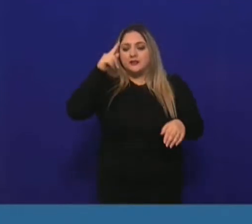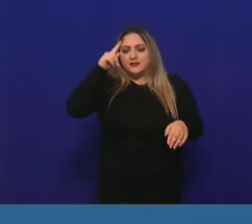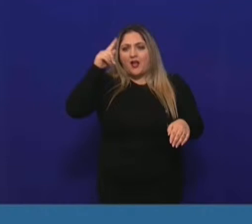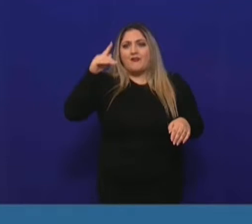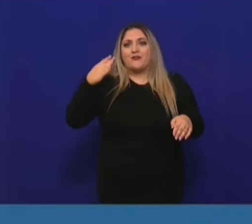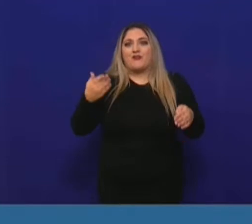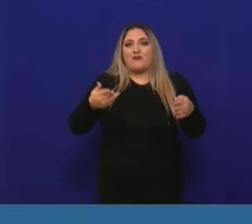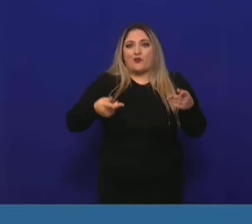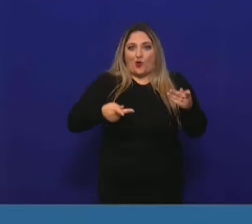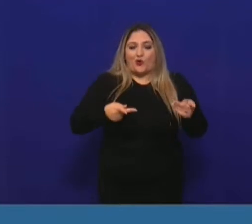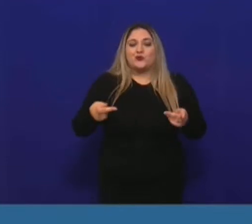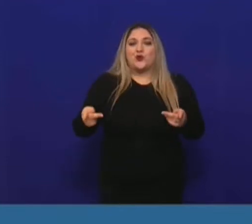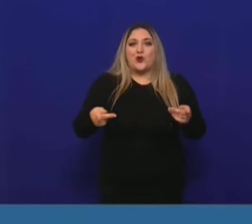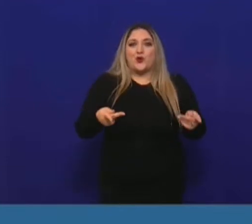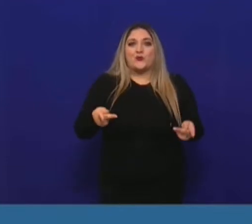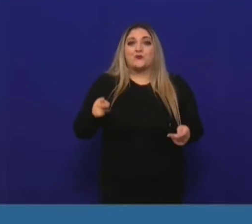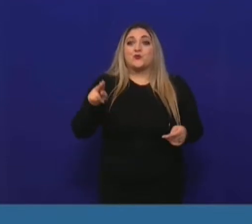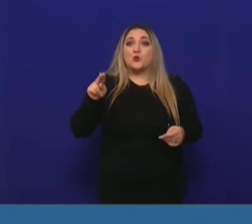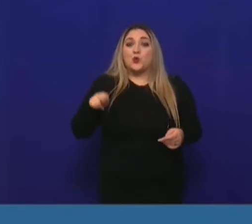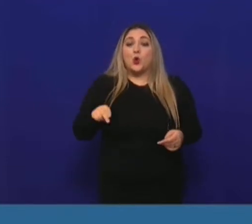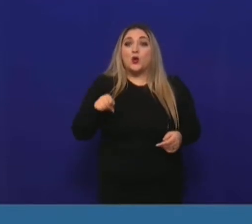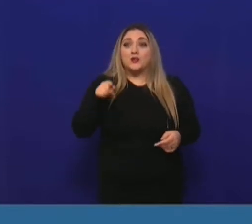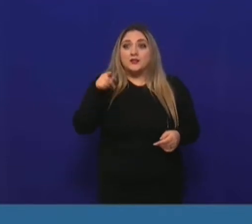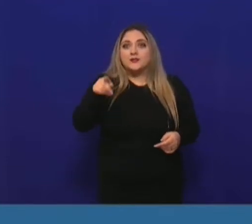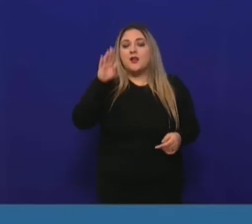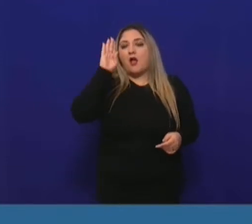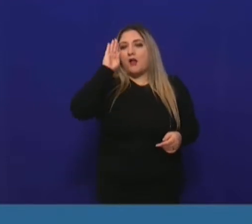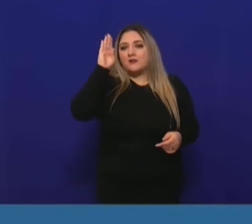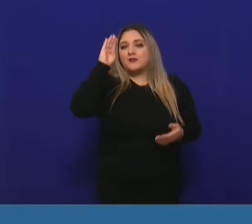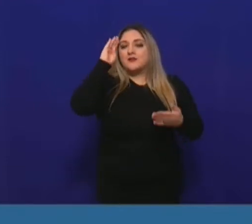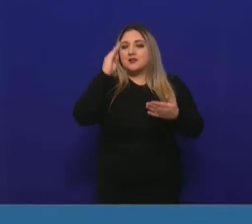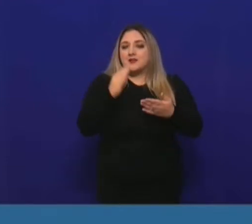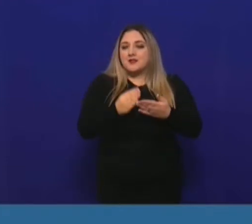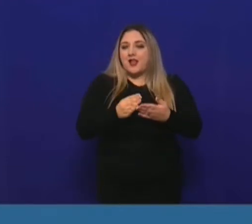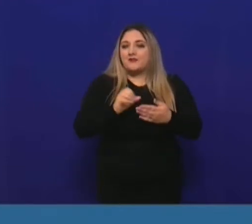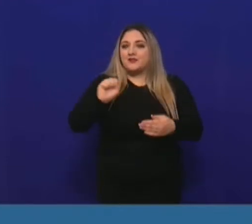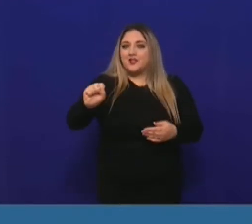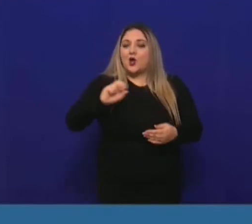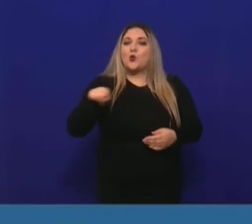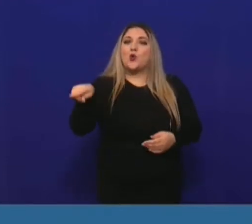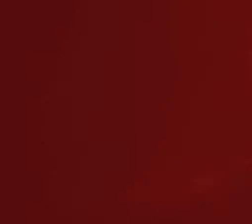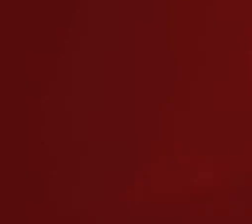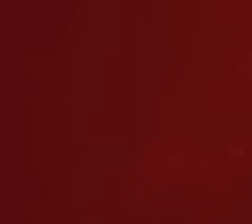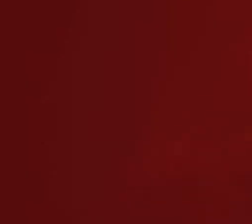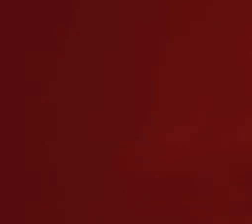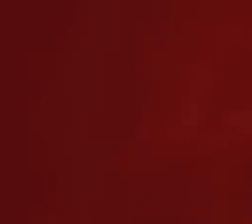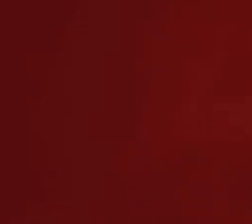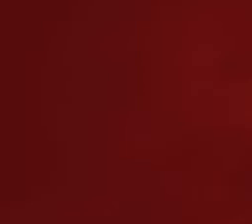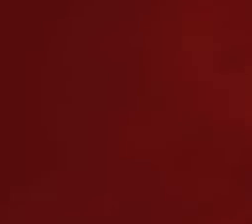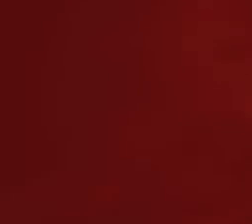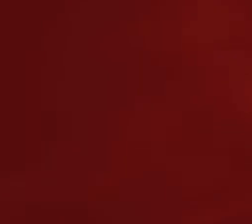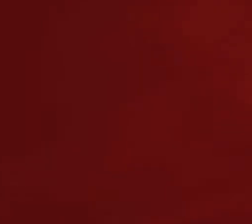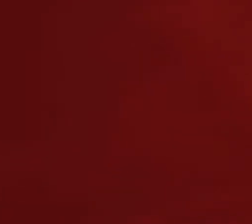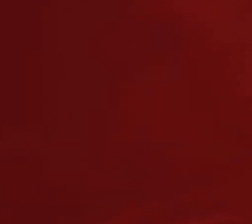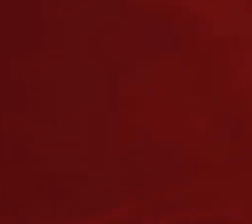nikkontrollaw u fidejk li inti tieħu ħsieb tiegħek innifsek u ta' dawk ta' madwarek. Grazzi.